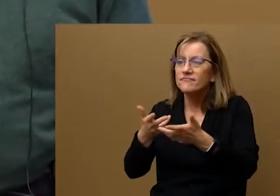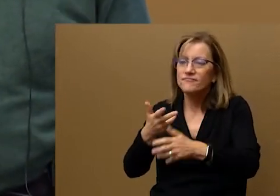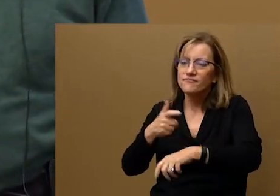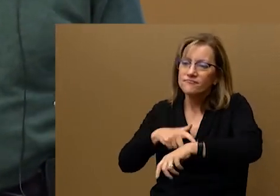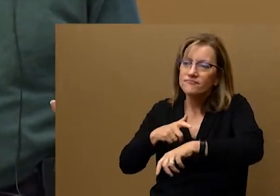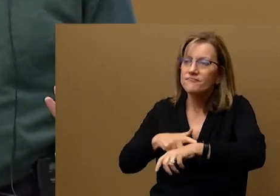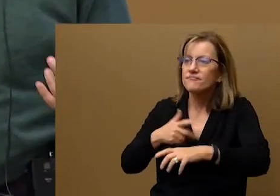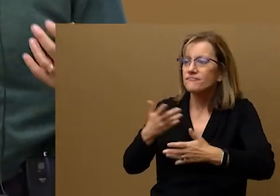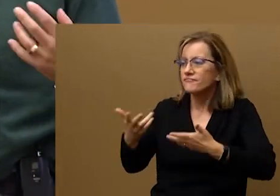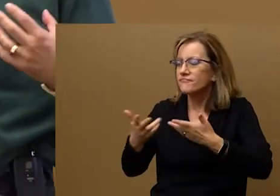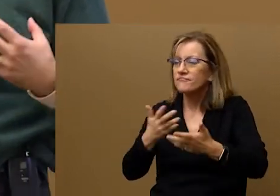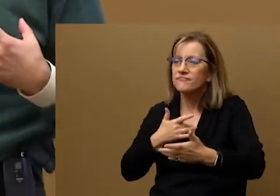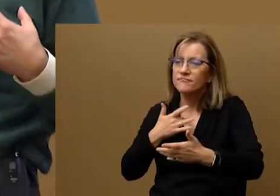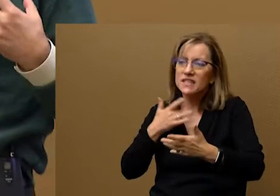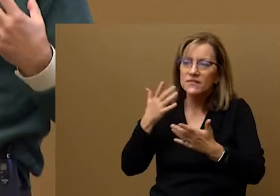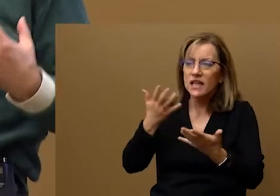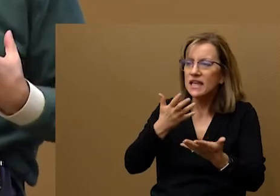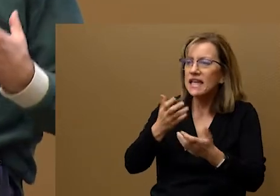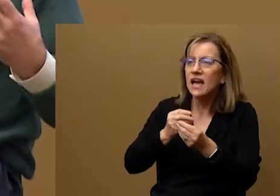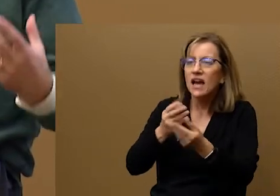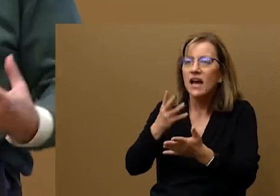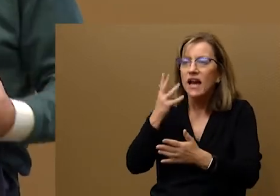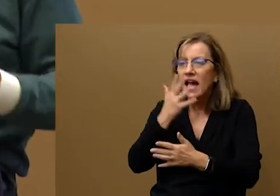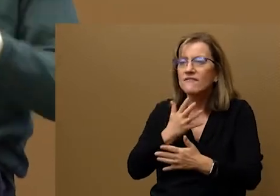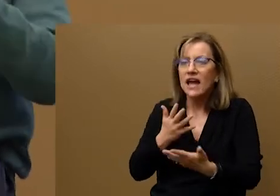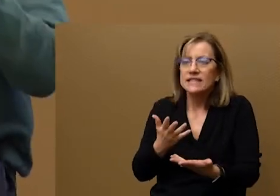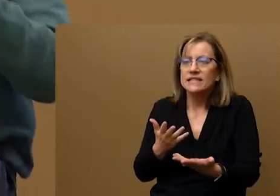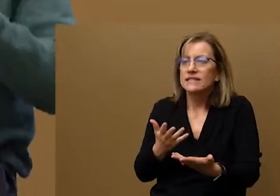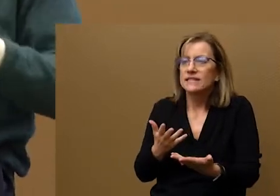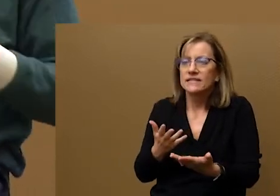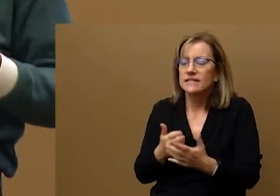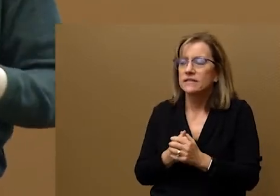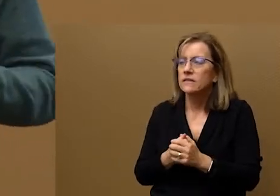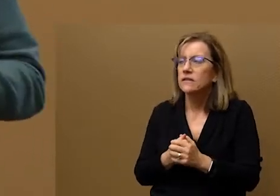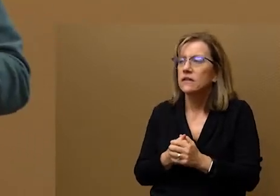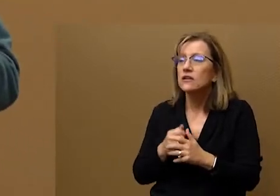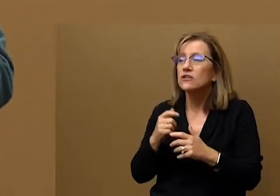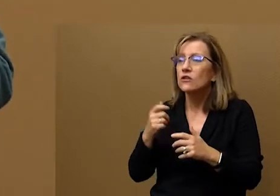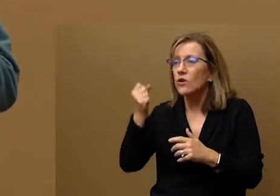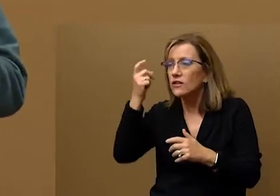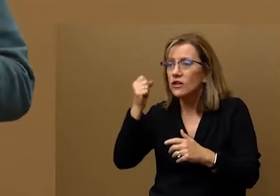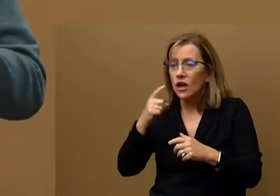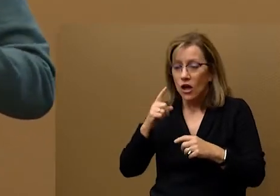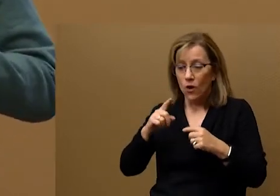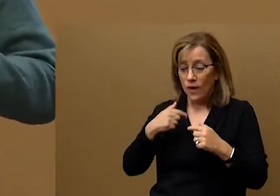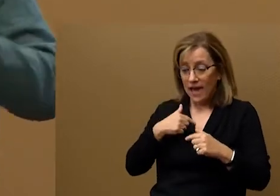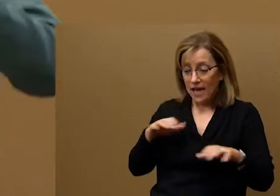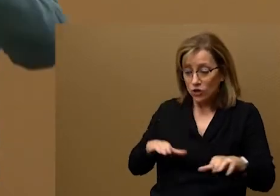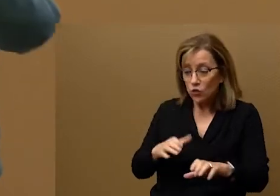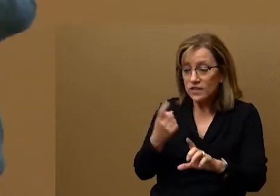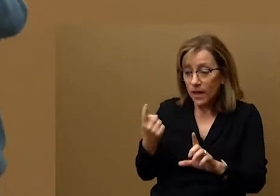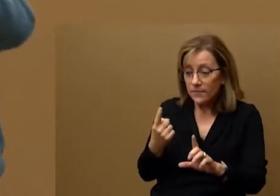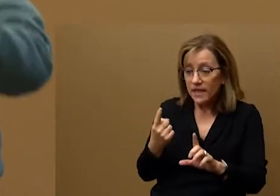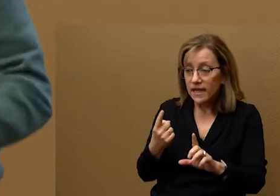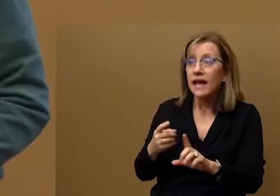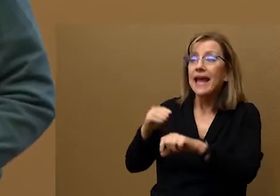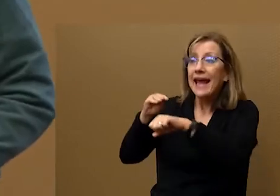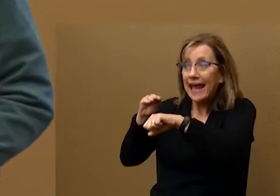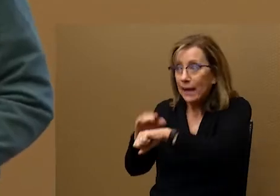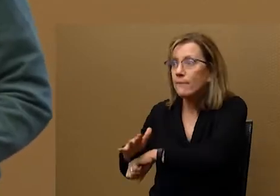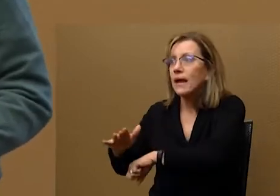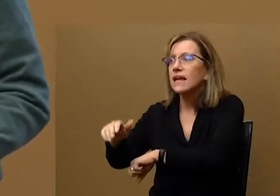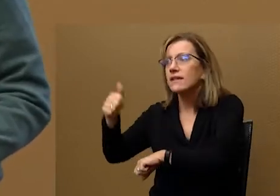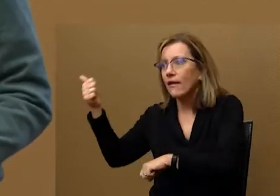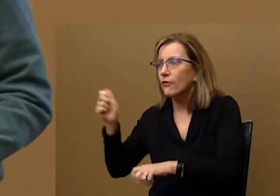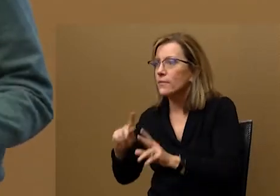empathy. Appreciating, you know, how when you do something, it has an impact on other